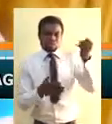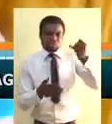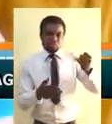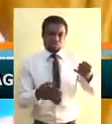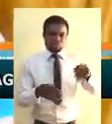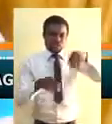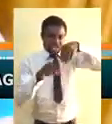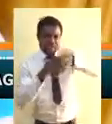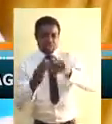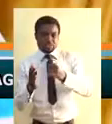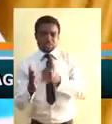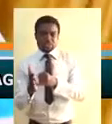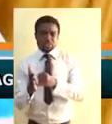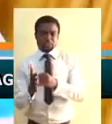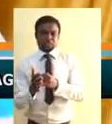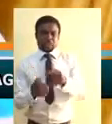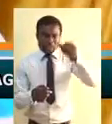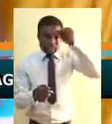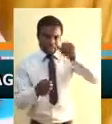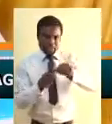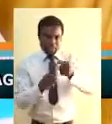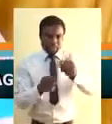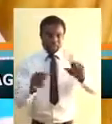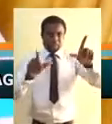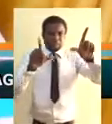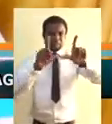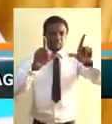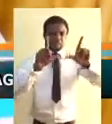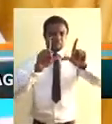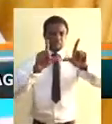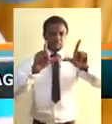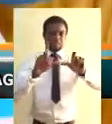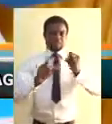achieve this. So I'm going to remember the measurement is